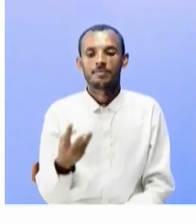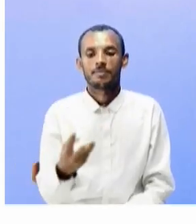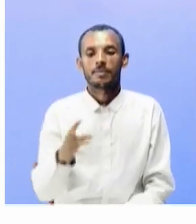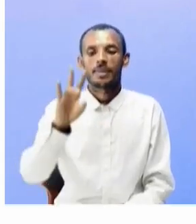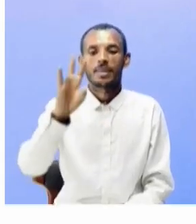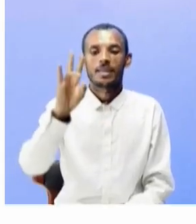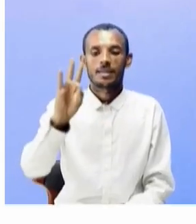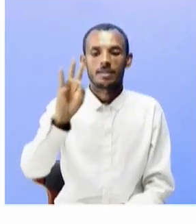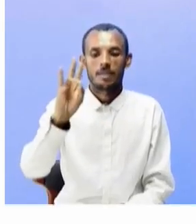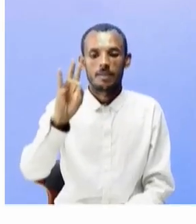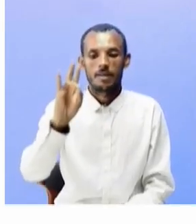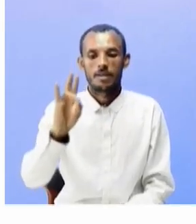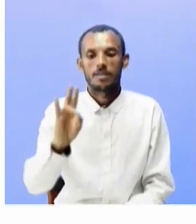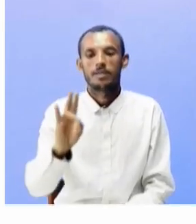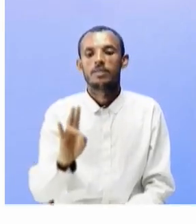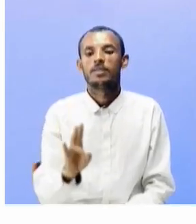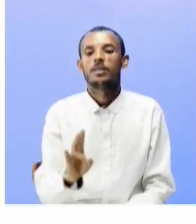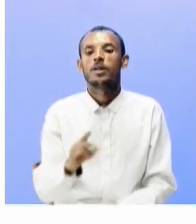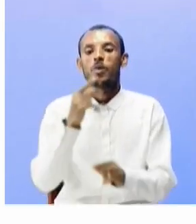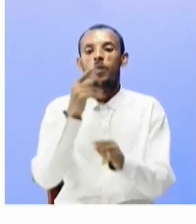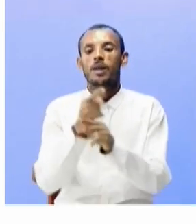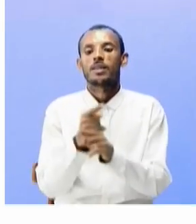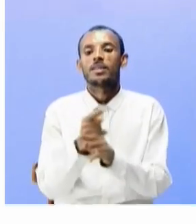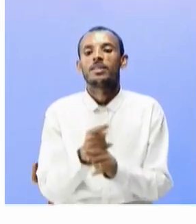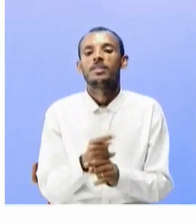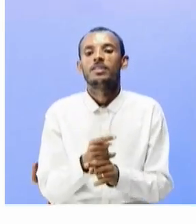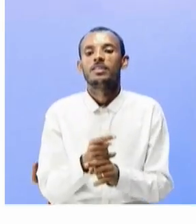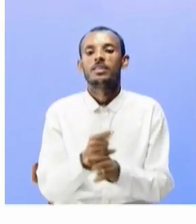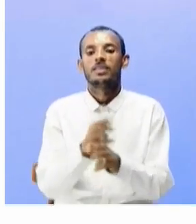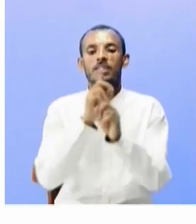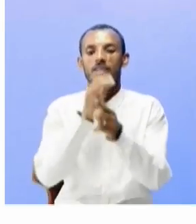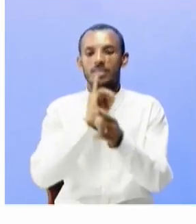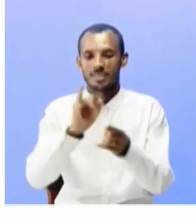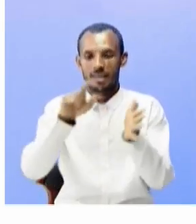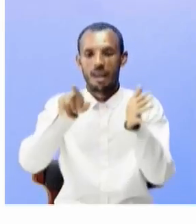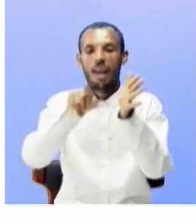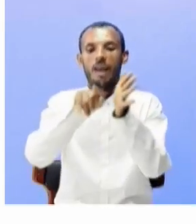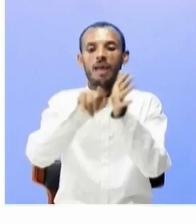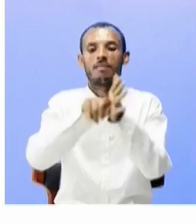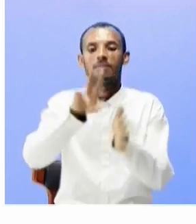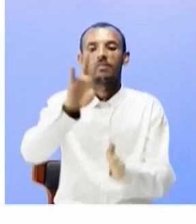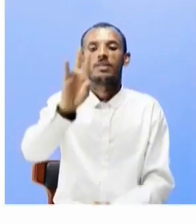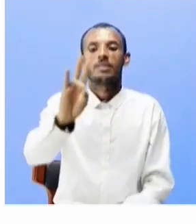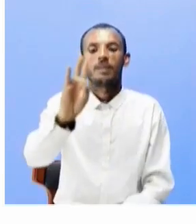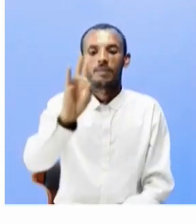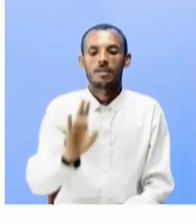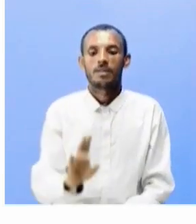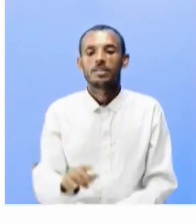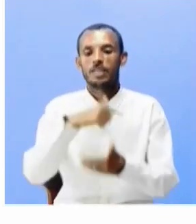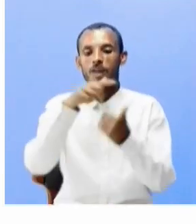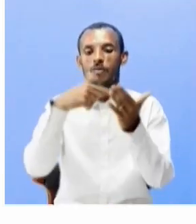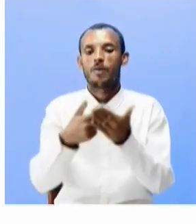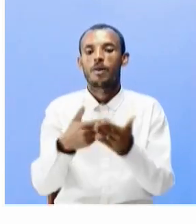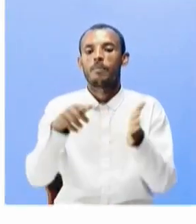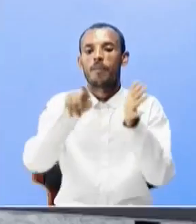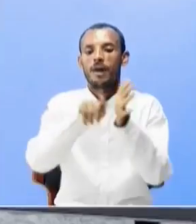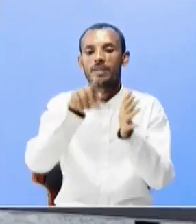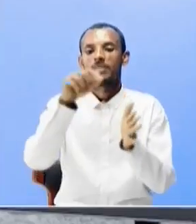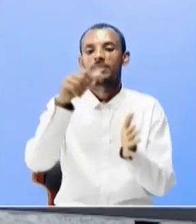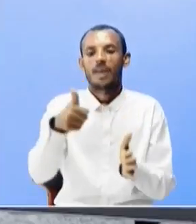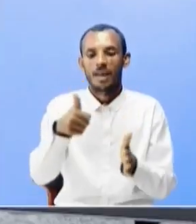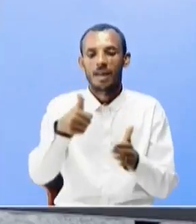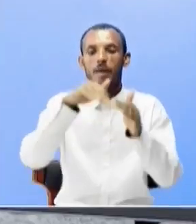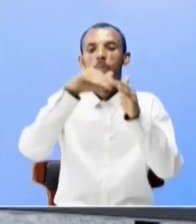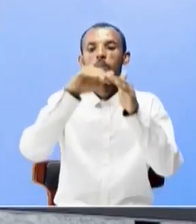is 7. That's correct. So the result will be this, negative 7. Therefore, minus 10